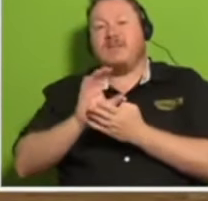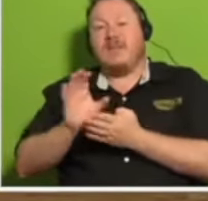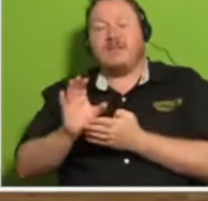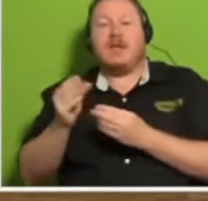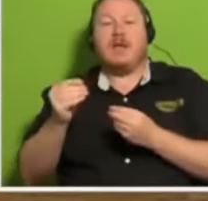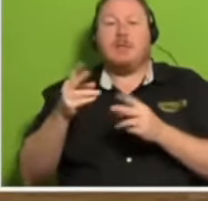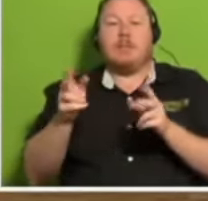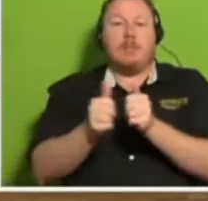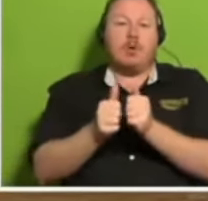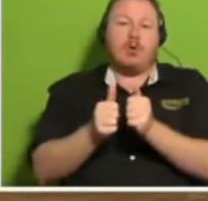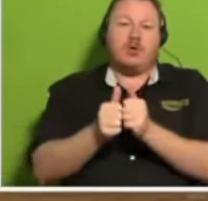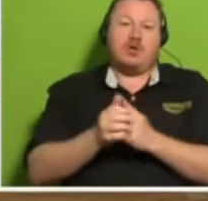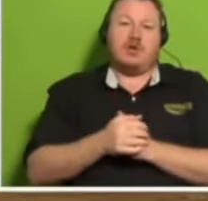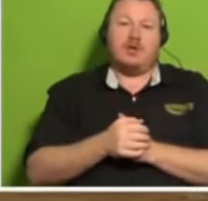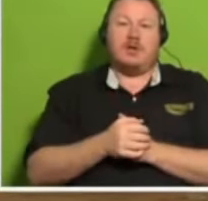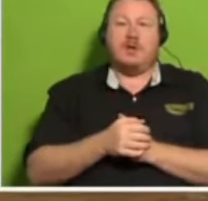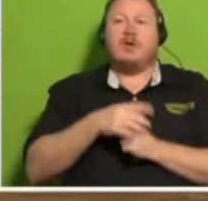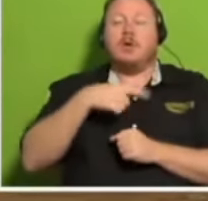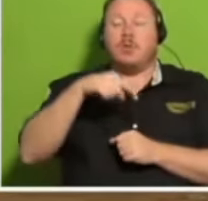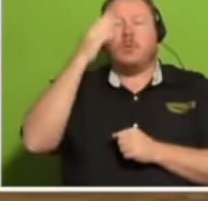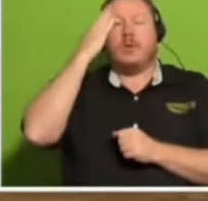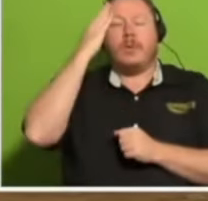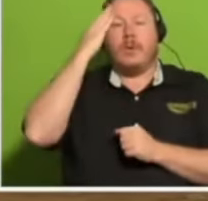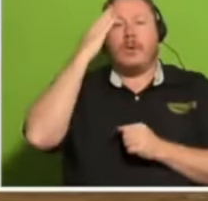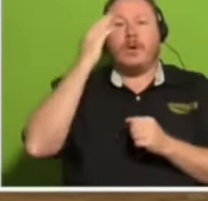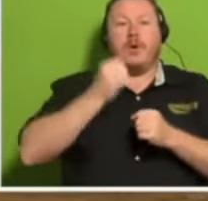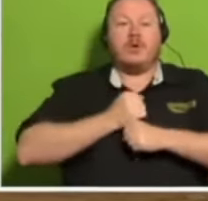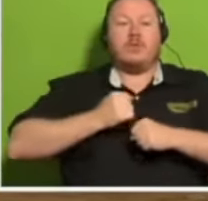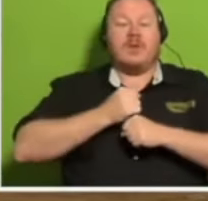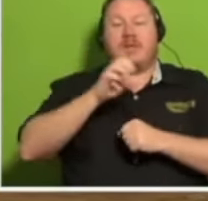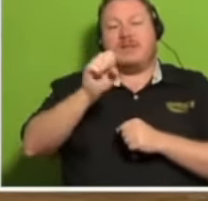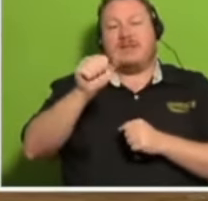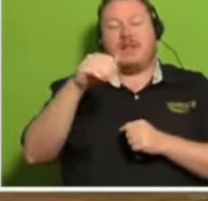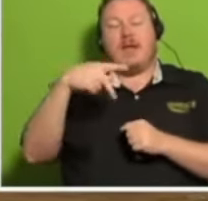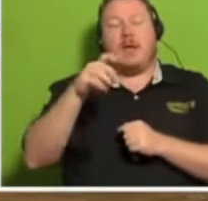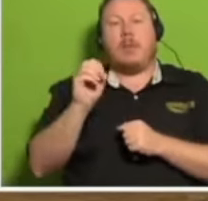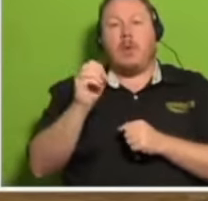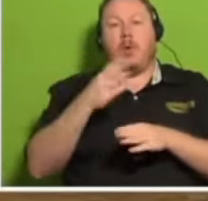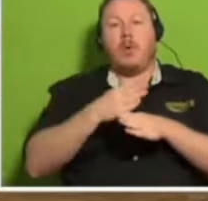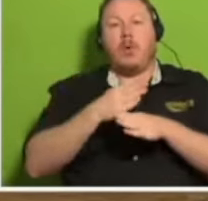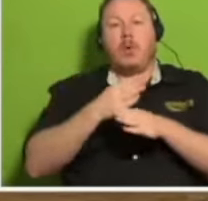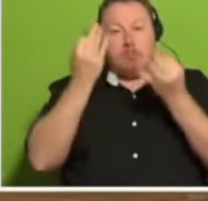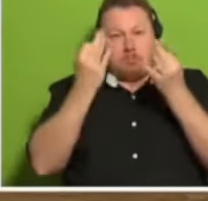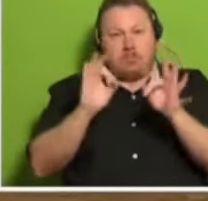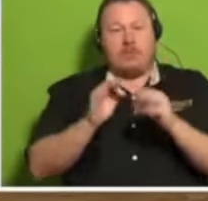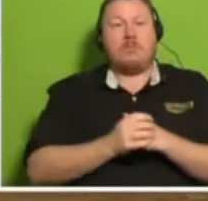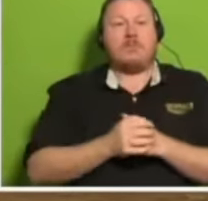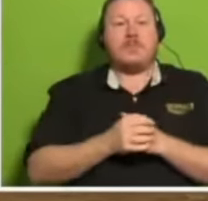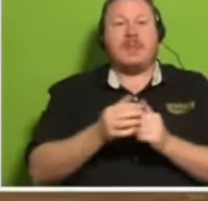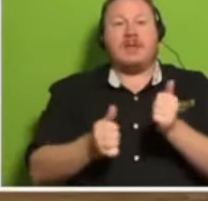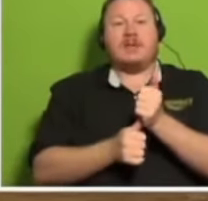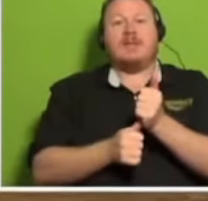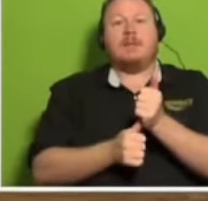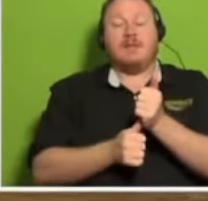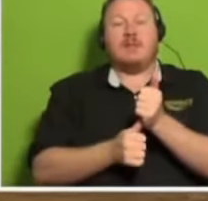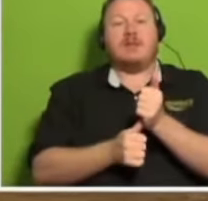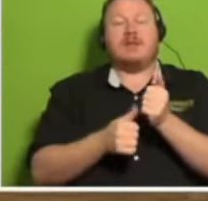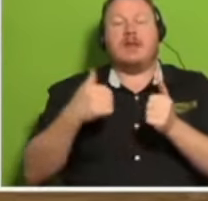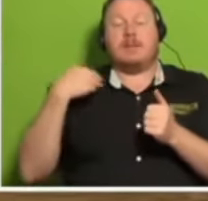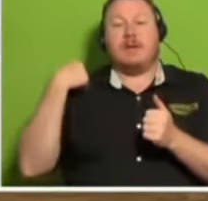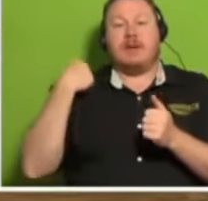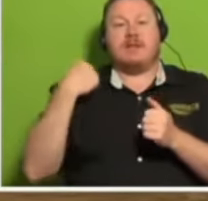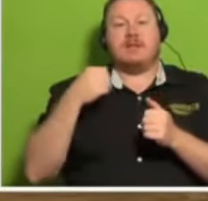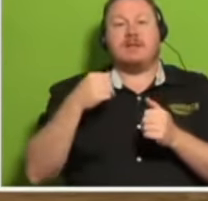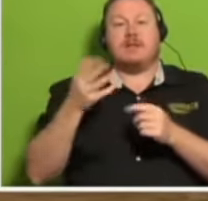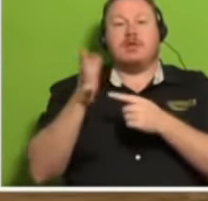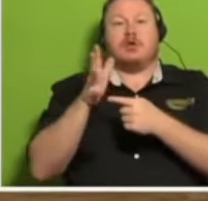partnerships. We are convinced that there is still space for SAPO to operate optimally, and the Deputy Minister will unpack some of the